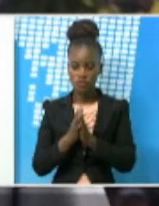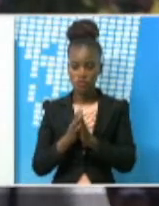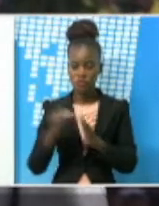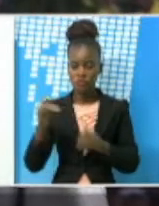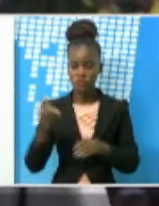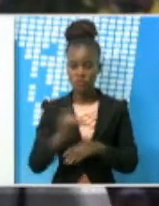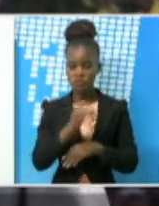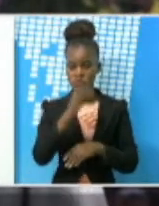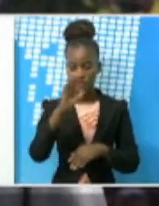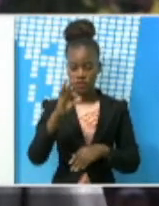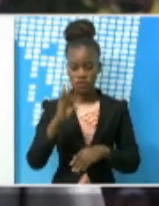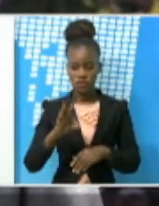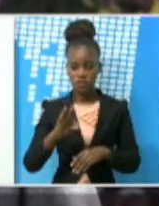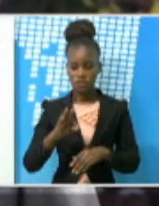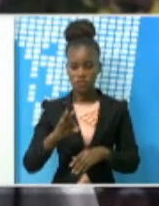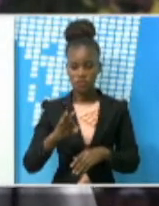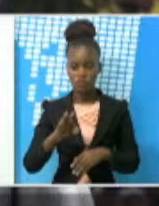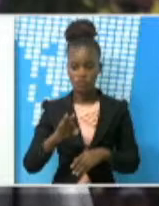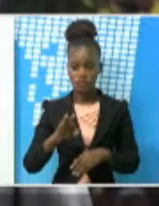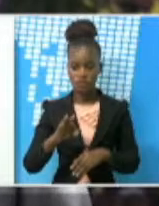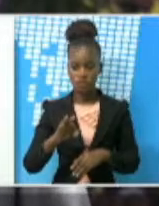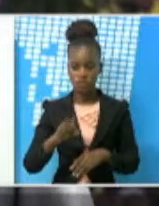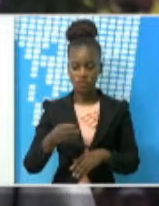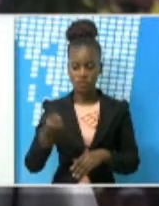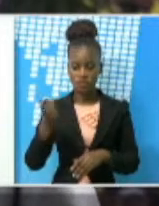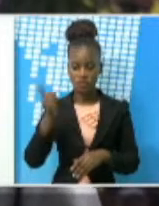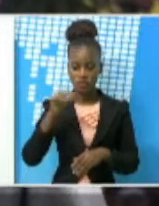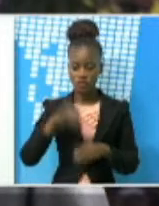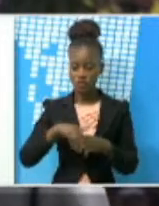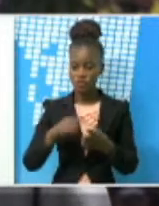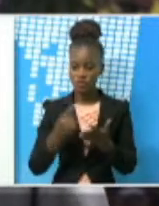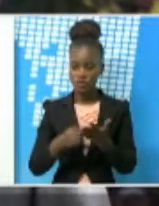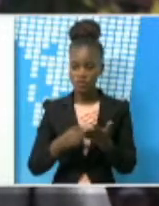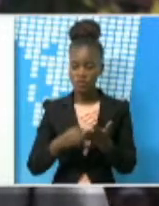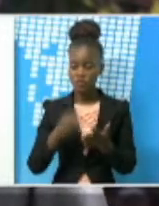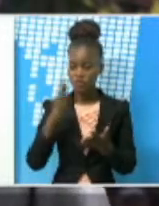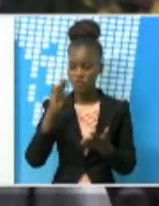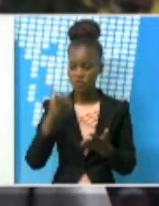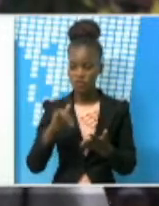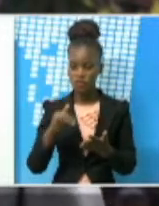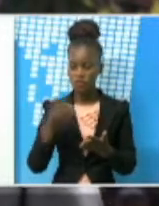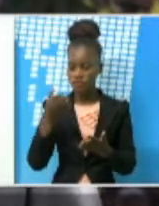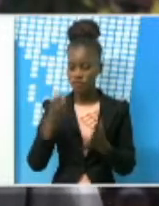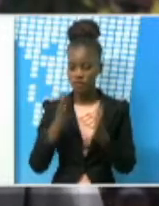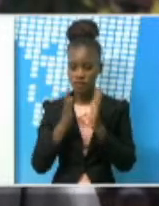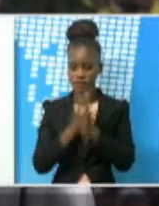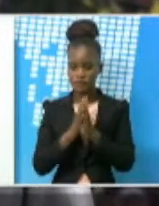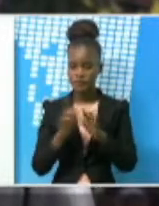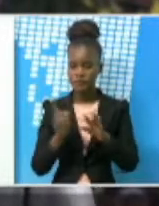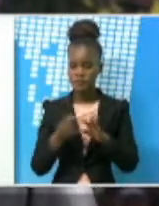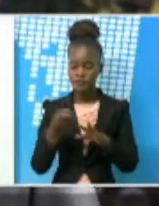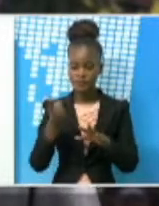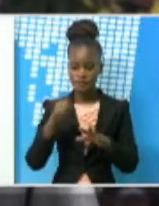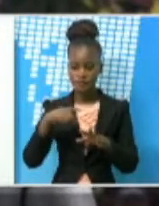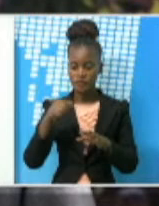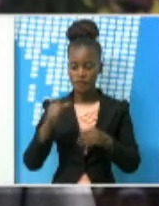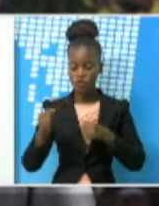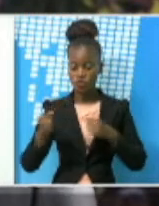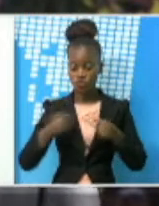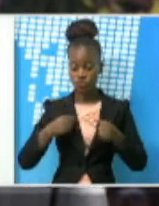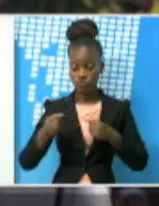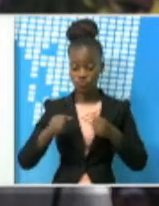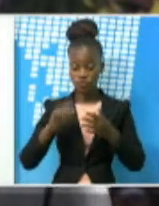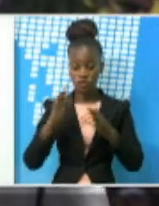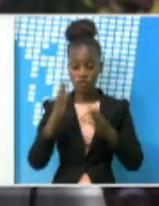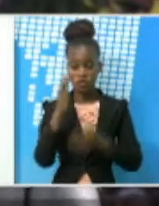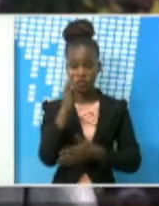market. Tourists come in Uganda to buy our products, some of them. When they see gorillas in the forest, they will